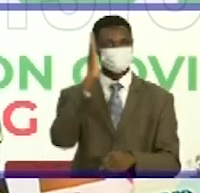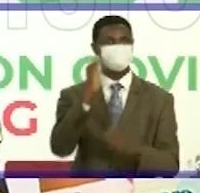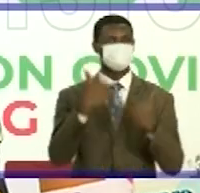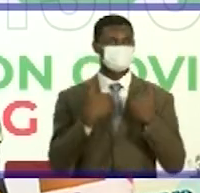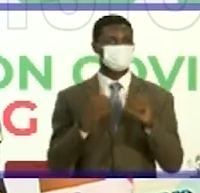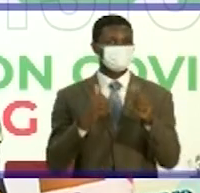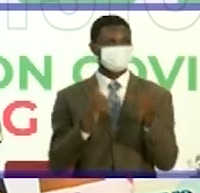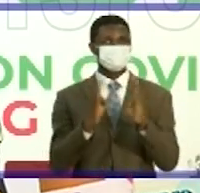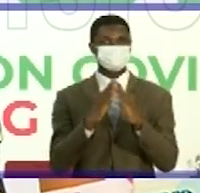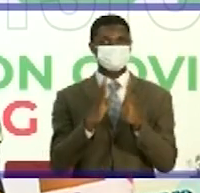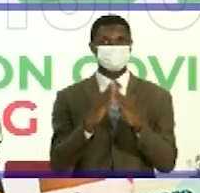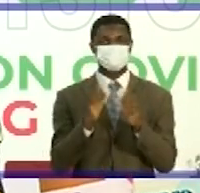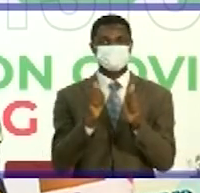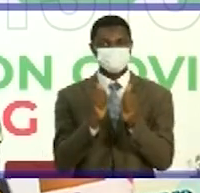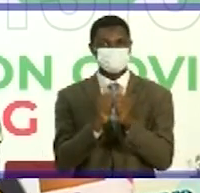the